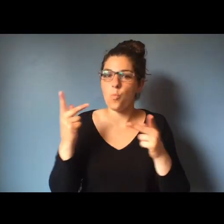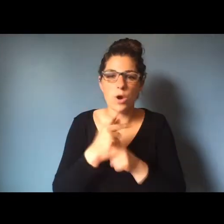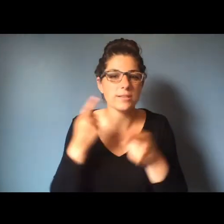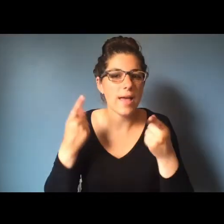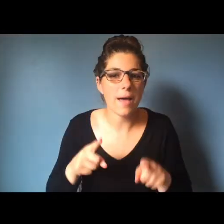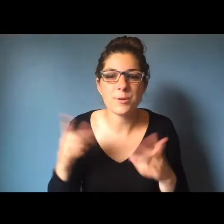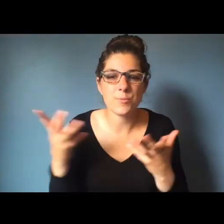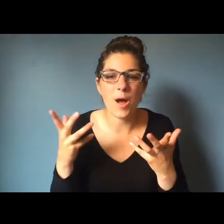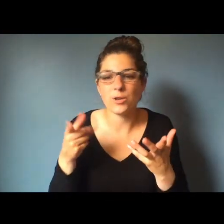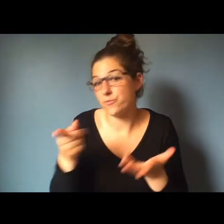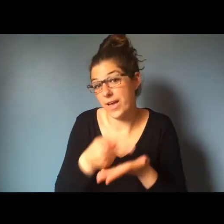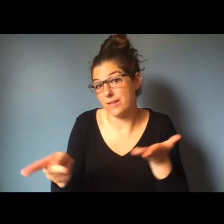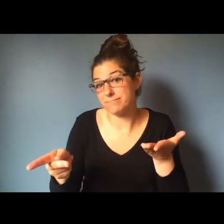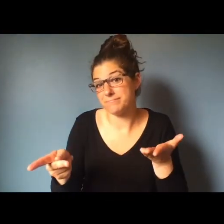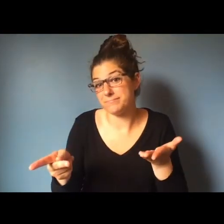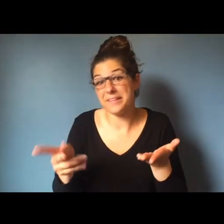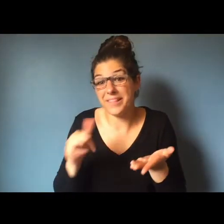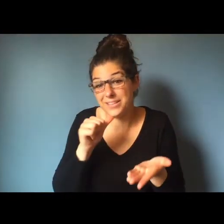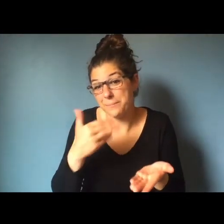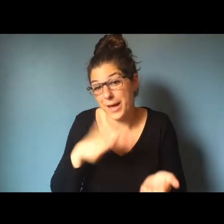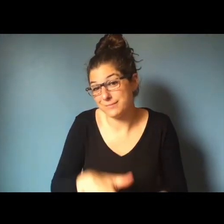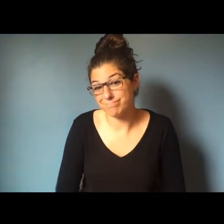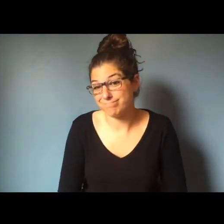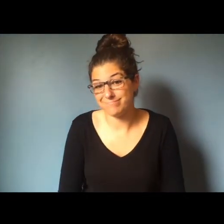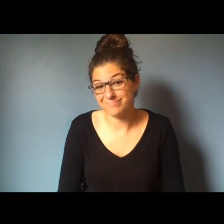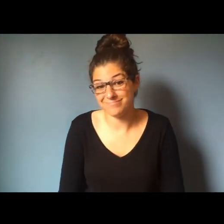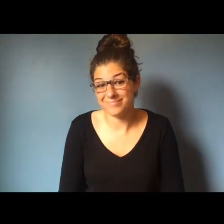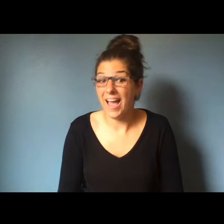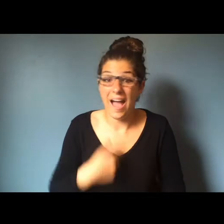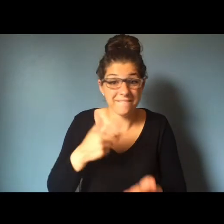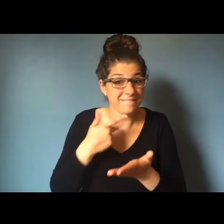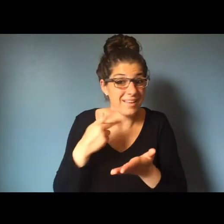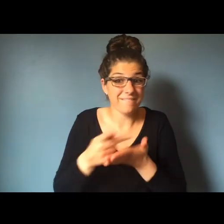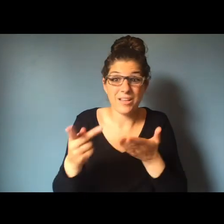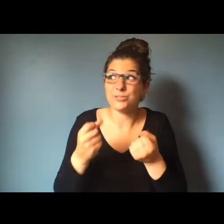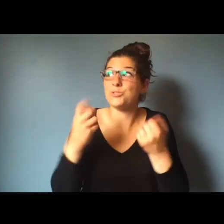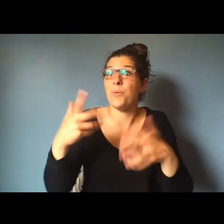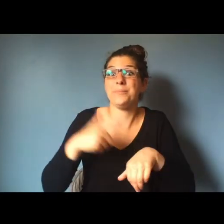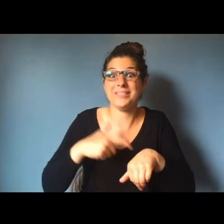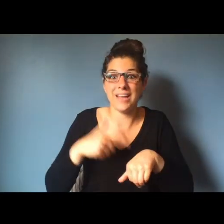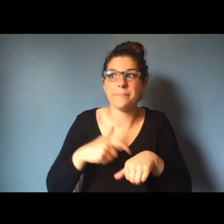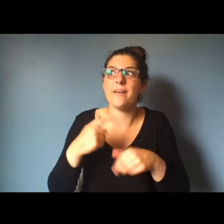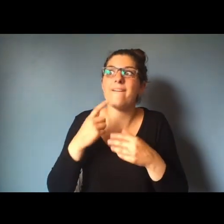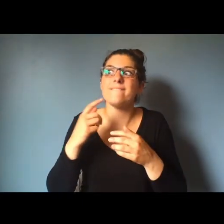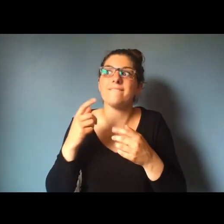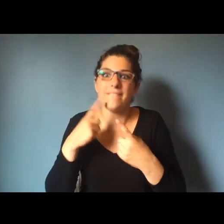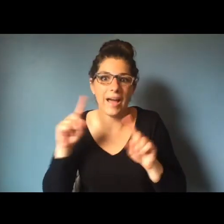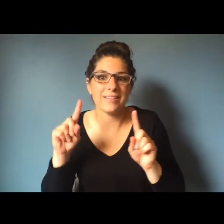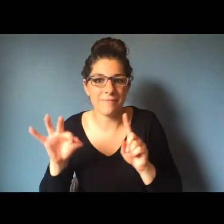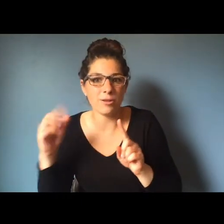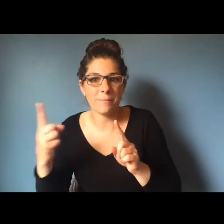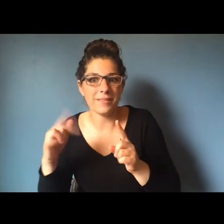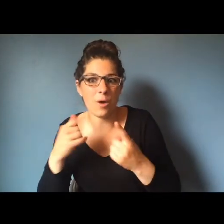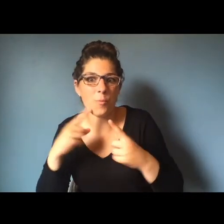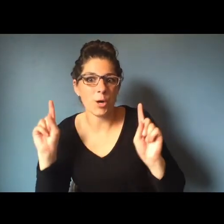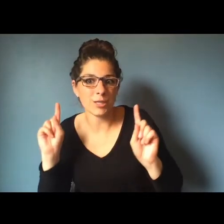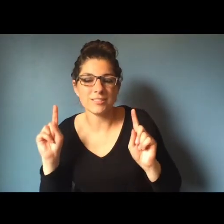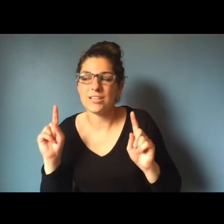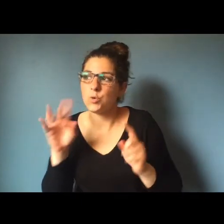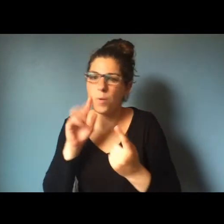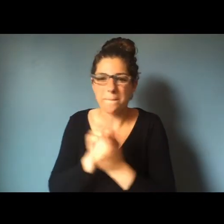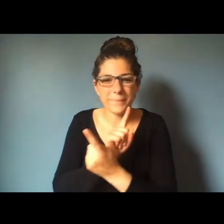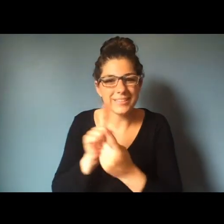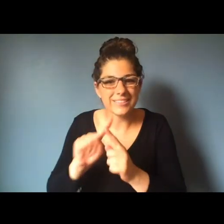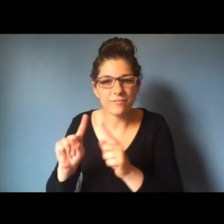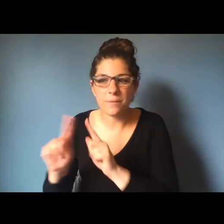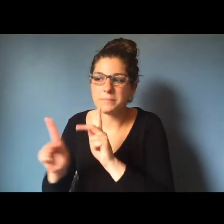happen is that you fail, and that's I failed so many times before I found something that works, and you'll meet people along the way and